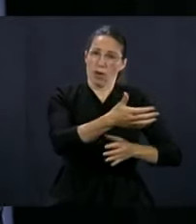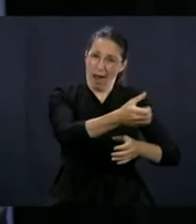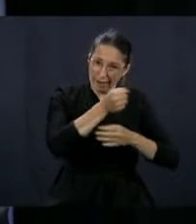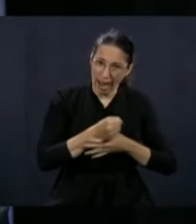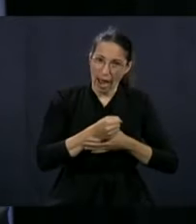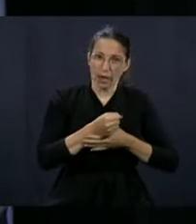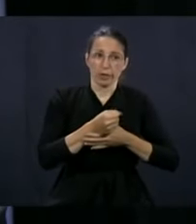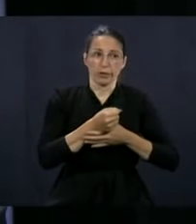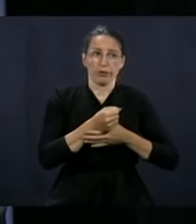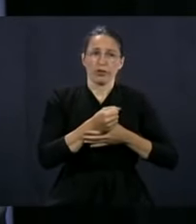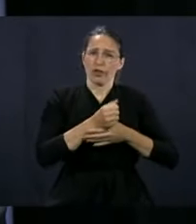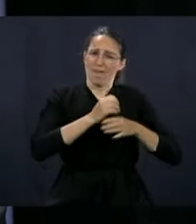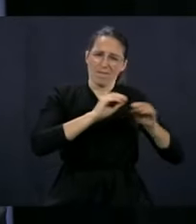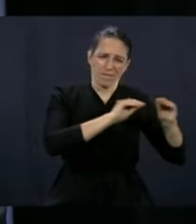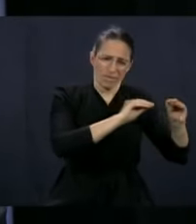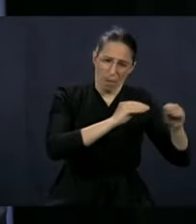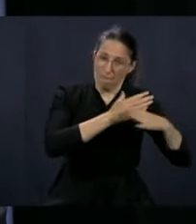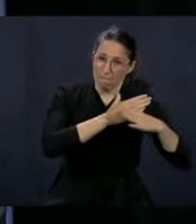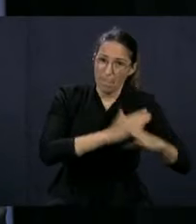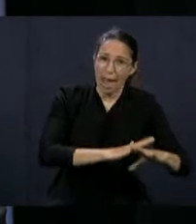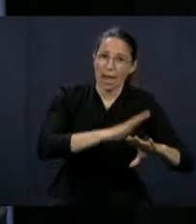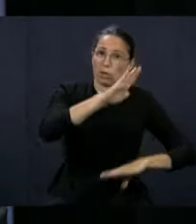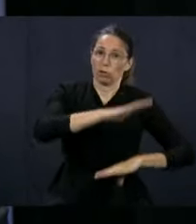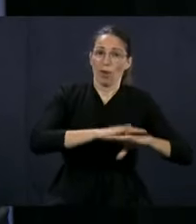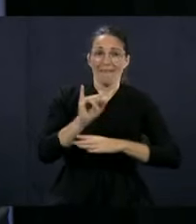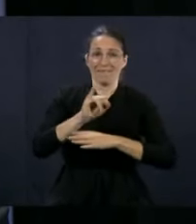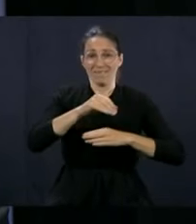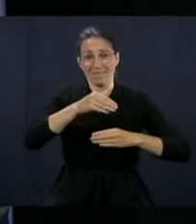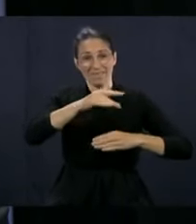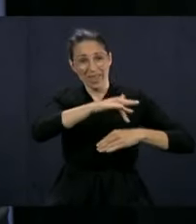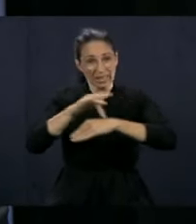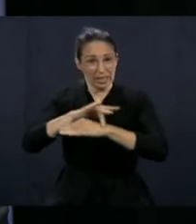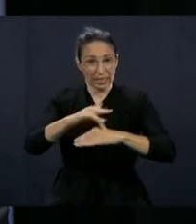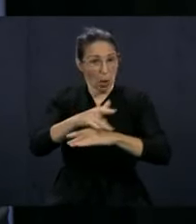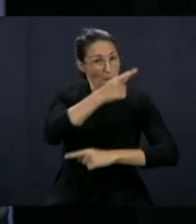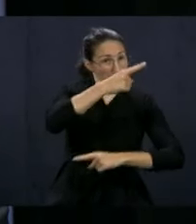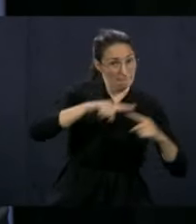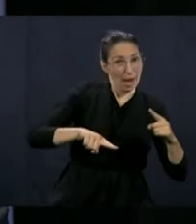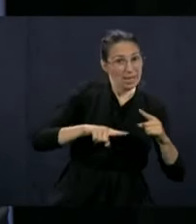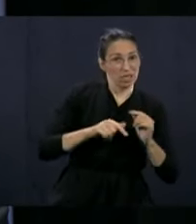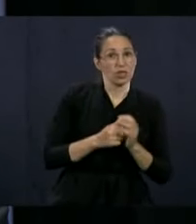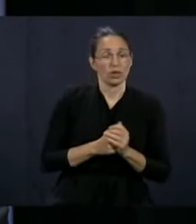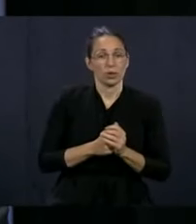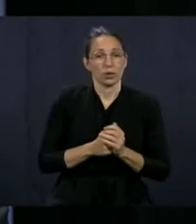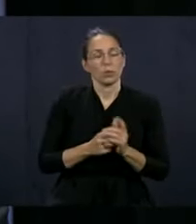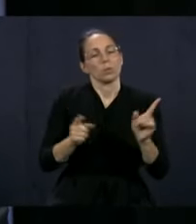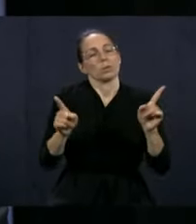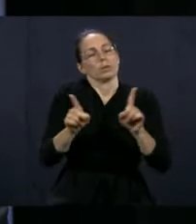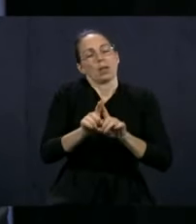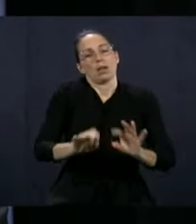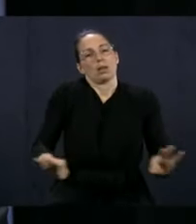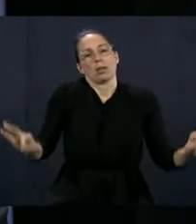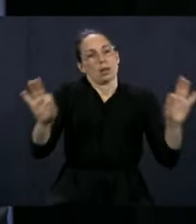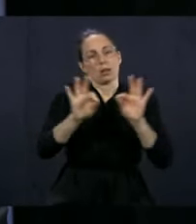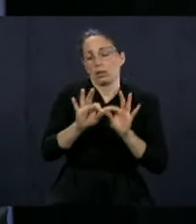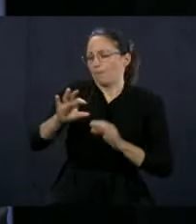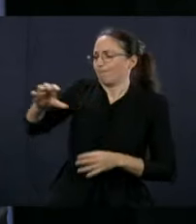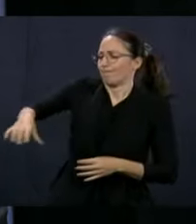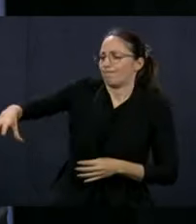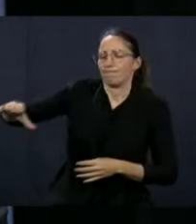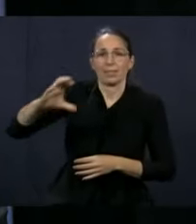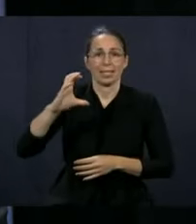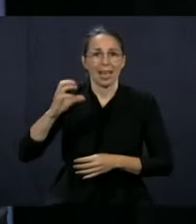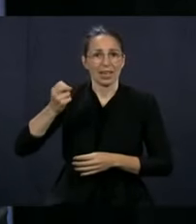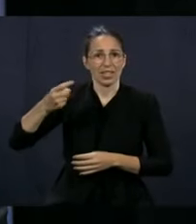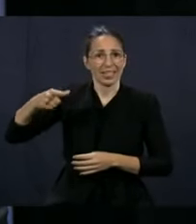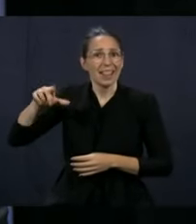more trained staff, trained in infection prevention. And we absolutely need to